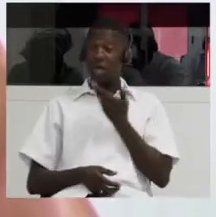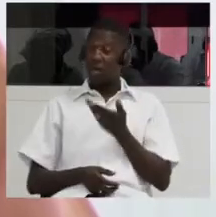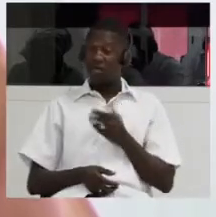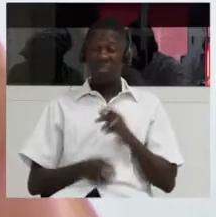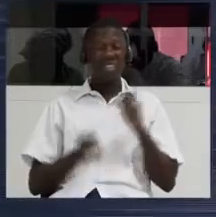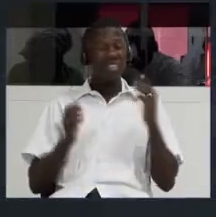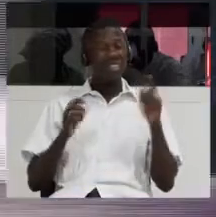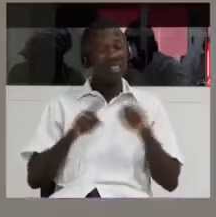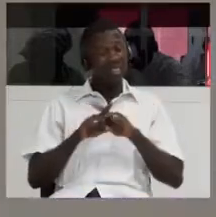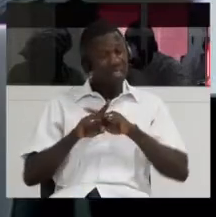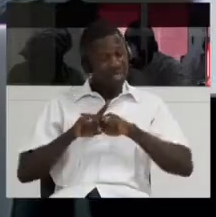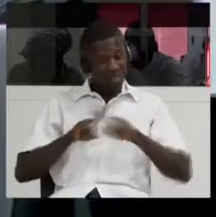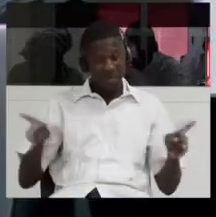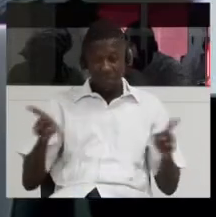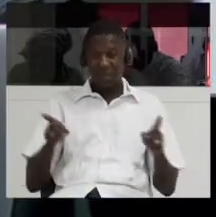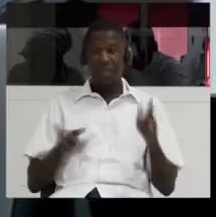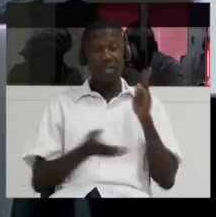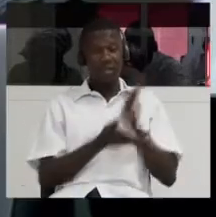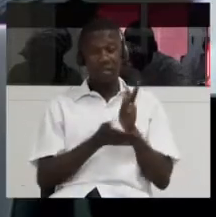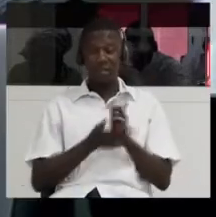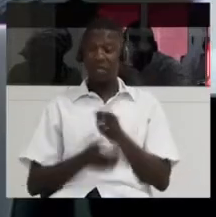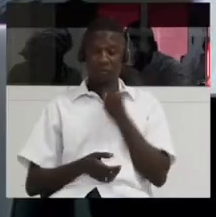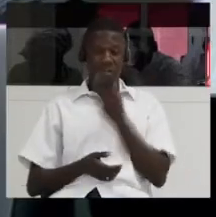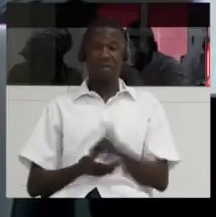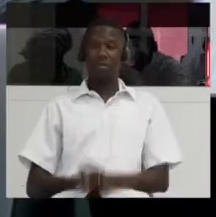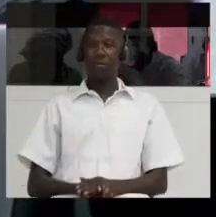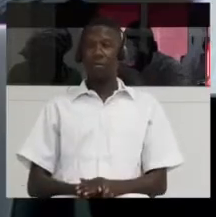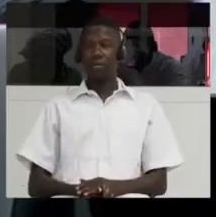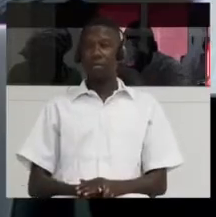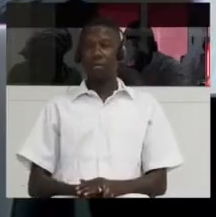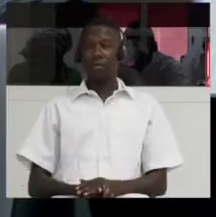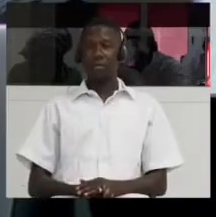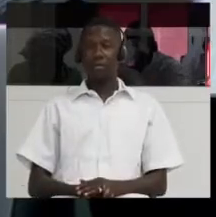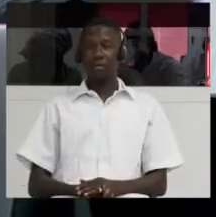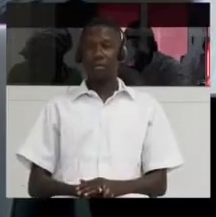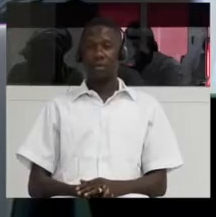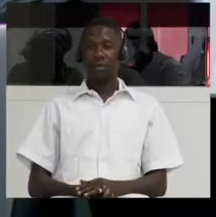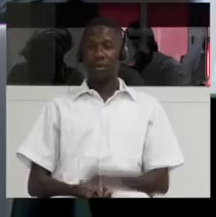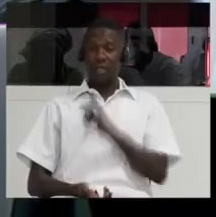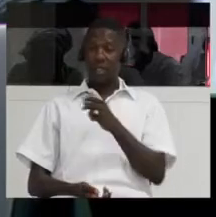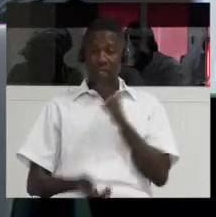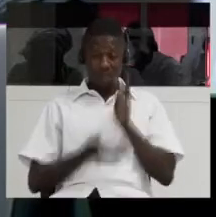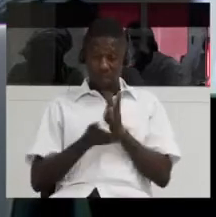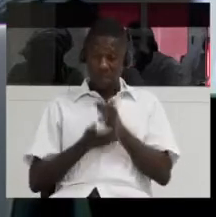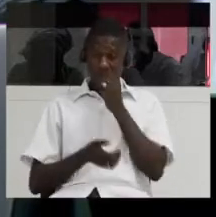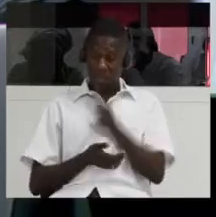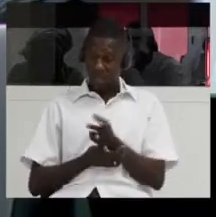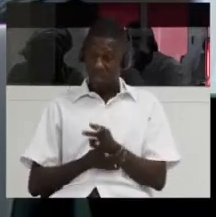The testimony is that Yaya Jame negotiated with